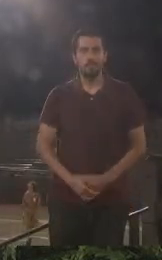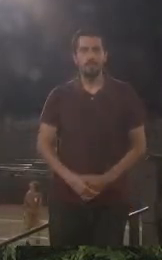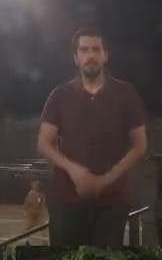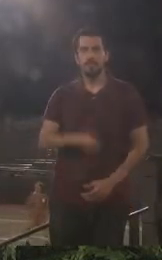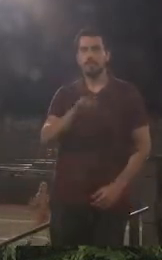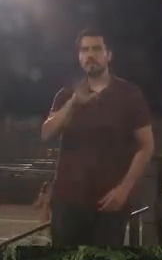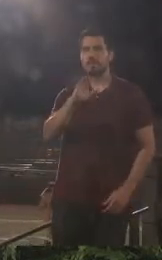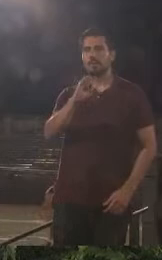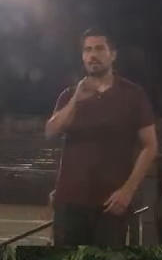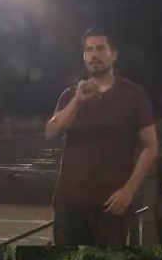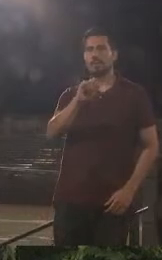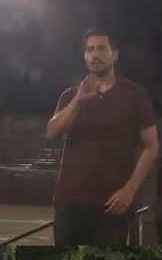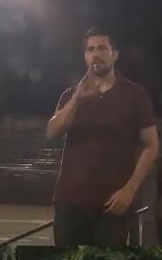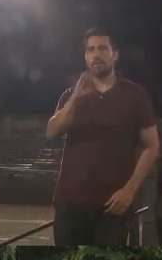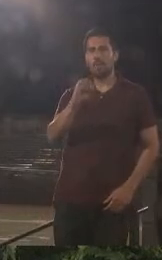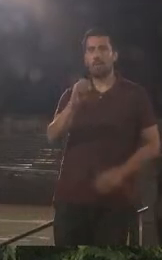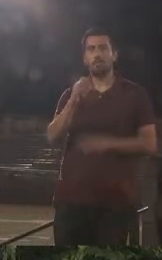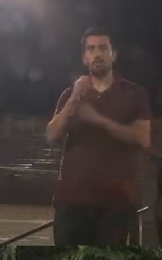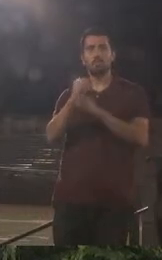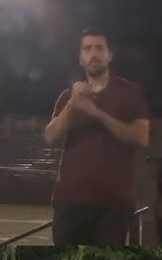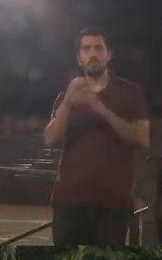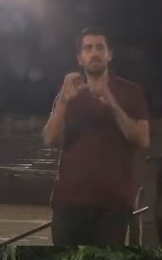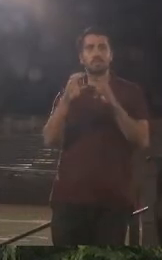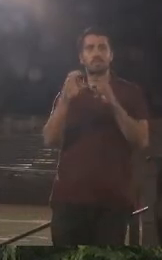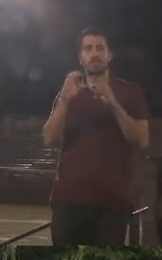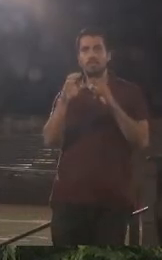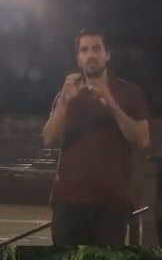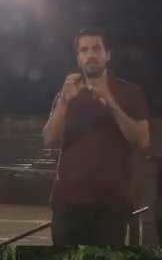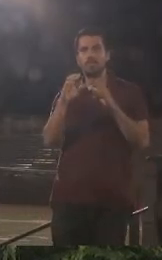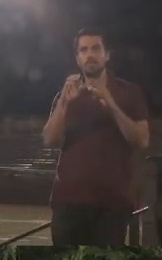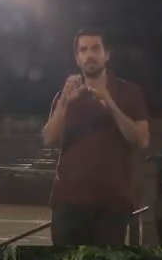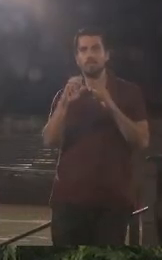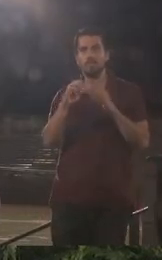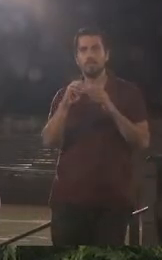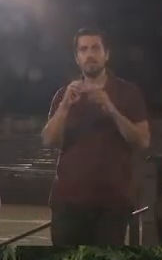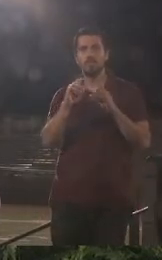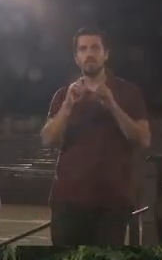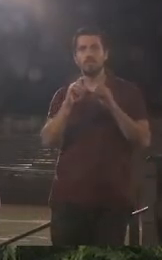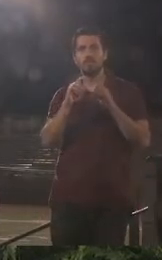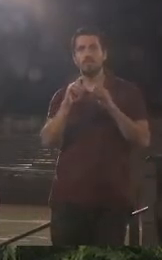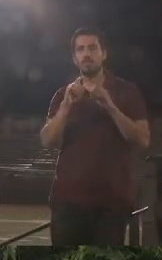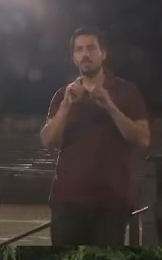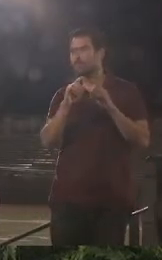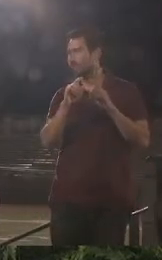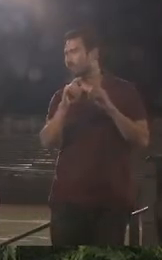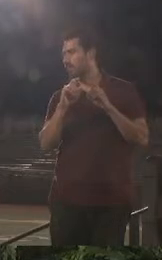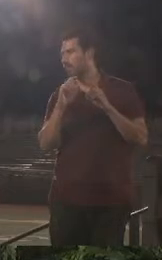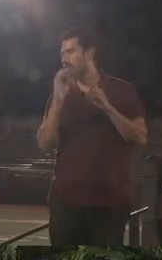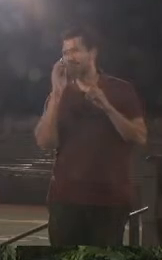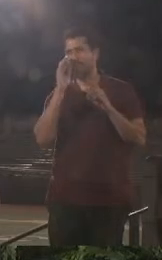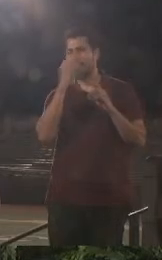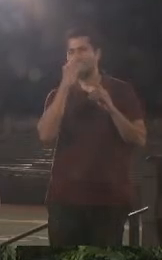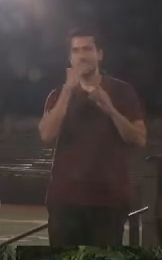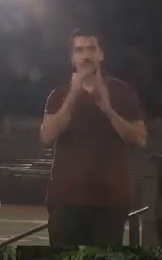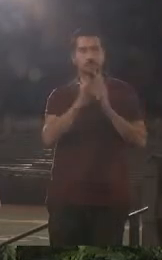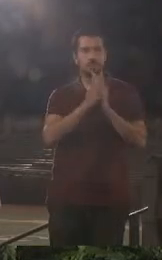Estella Nuno earned a certification in knowledge-based floral skills and will be attending St. Edward's University.